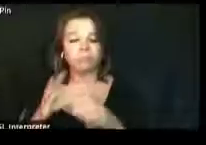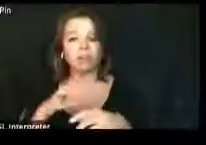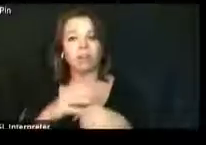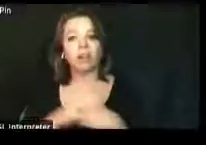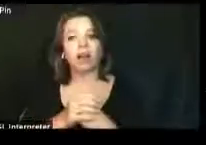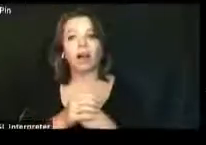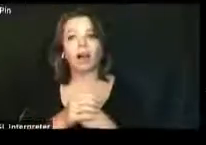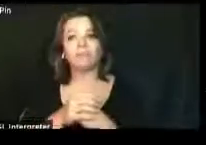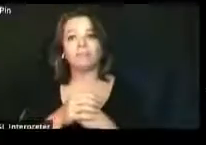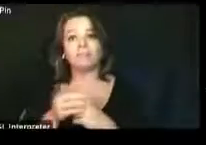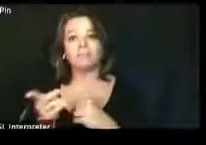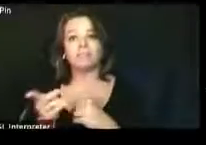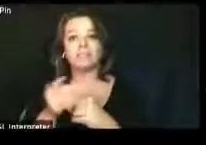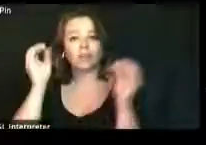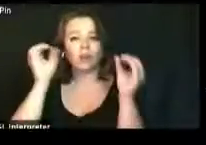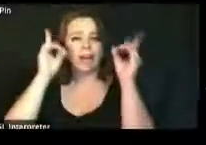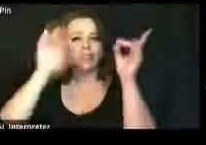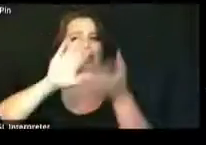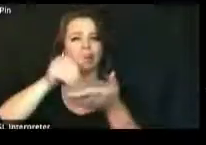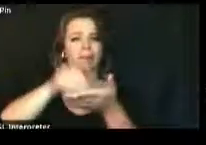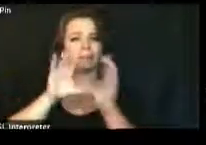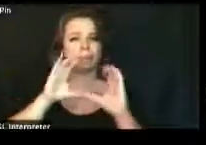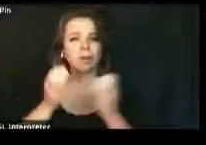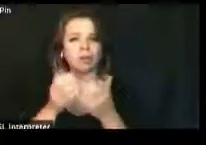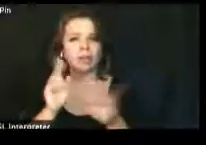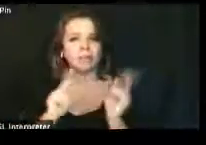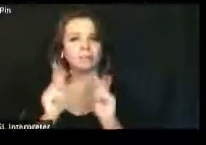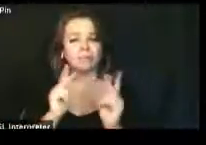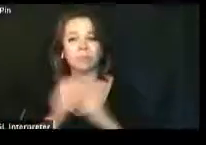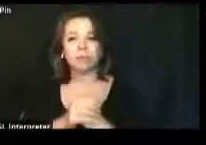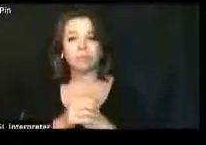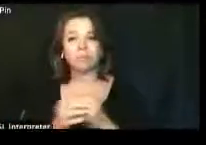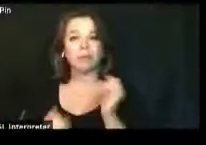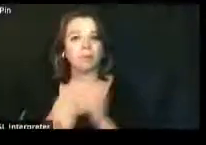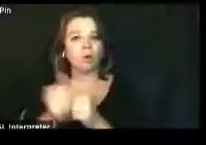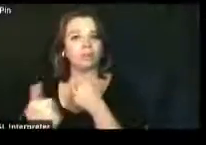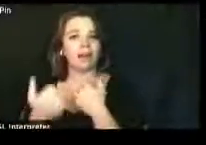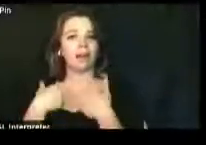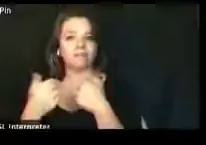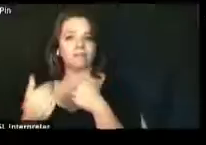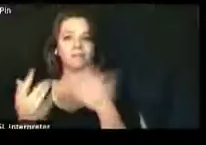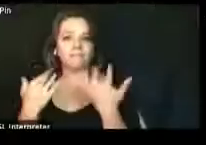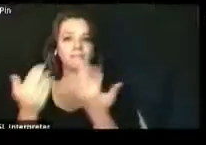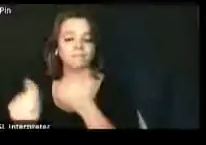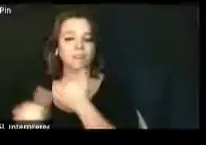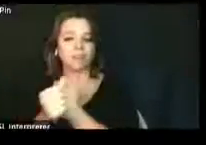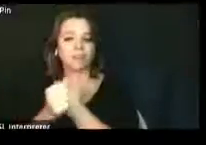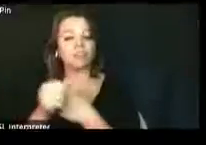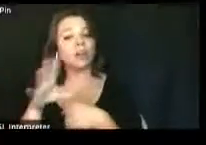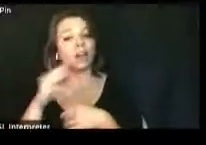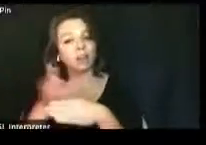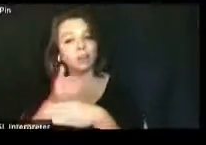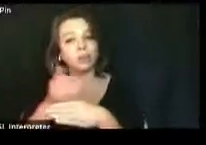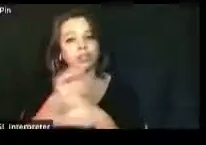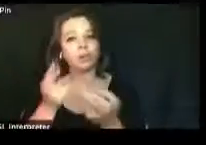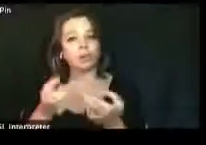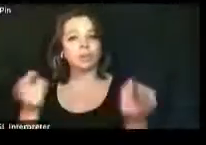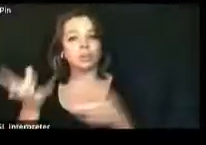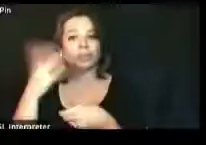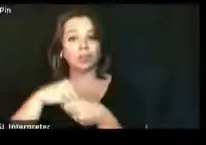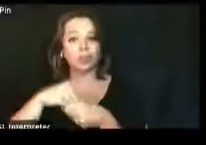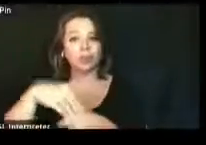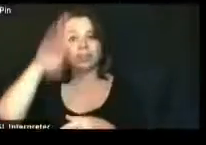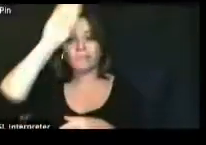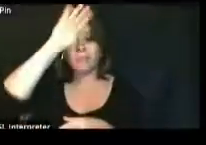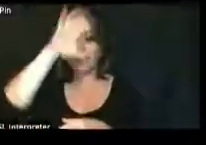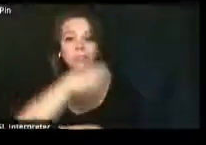are educated middle class. Both cities are prone to fires, and we share resources, including the fire department, the sheriff's department, and the